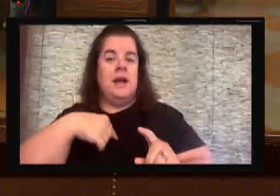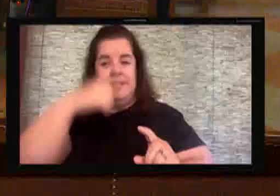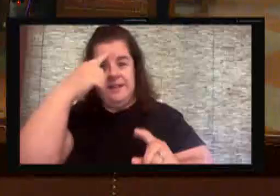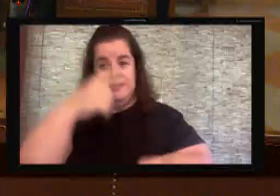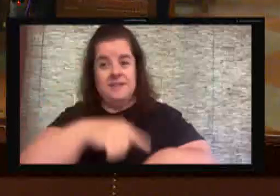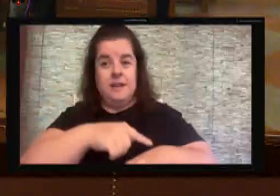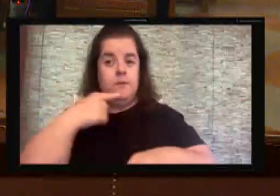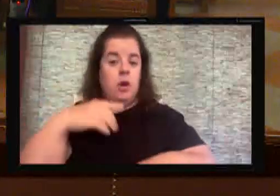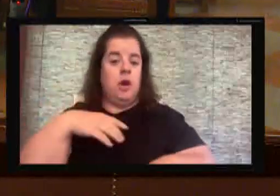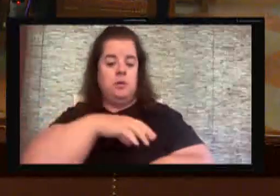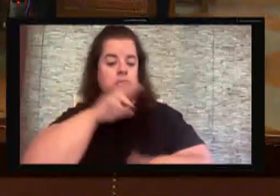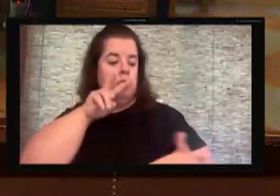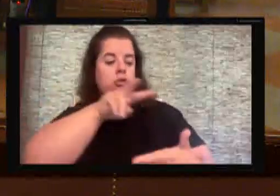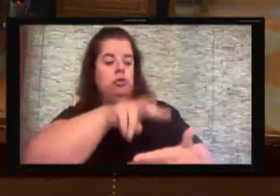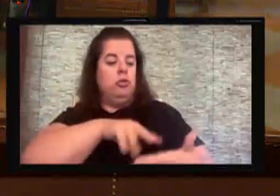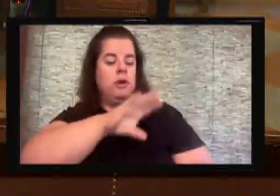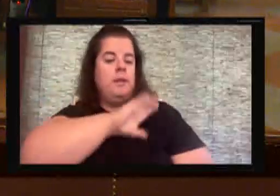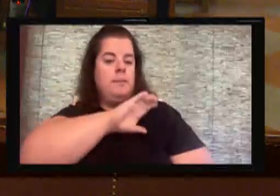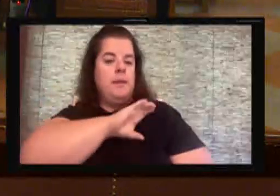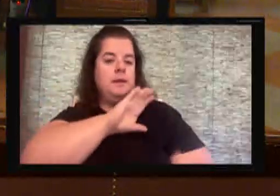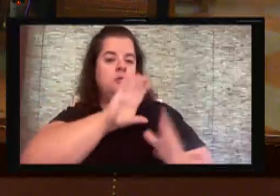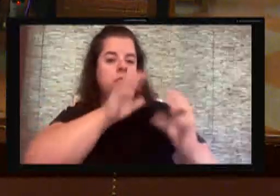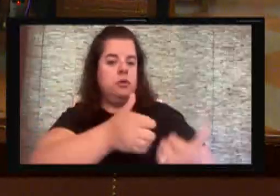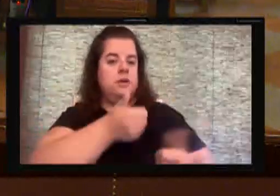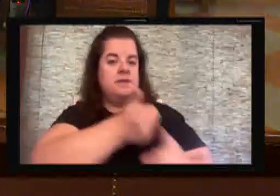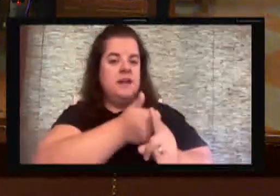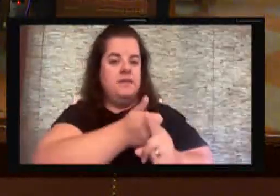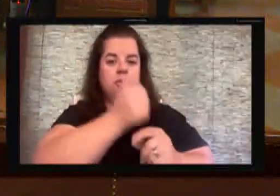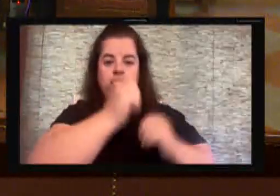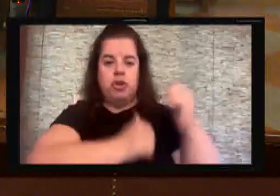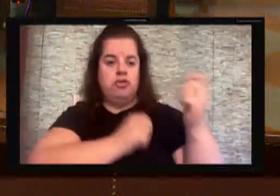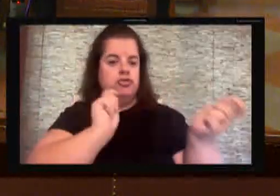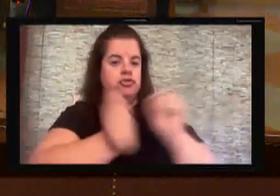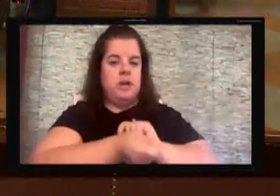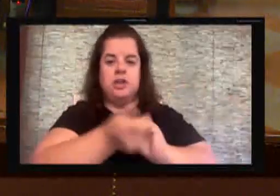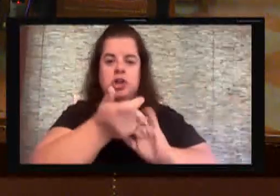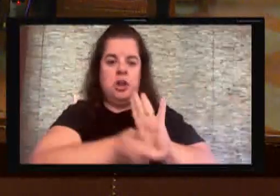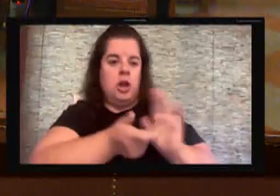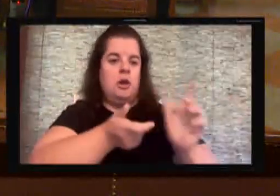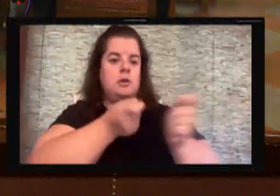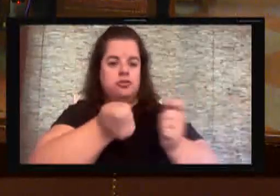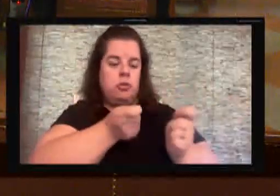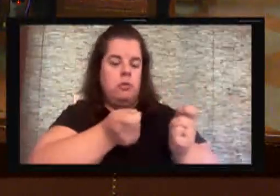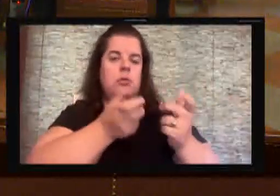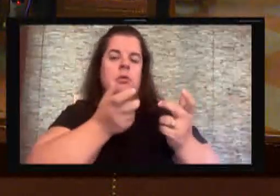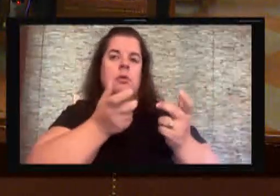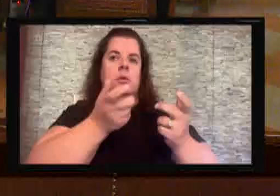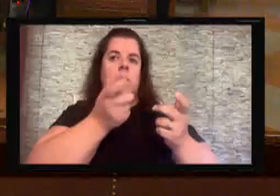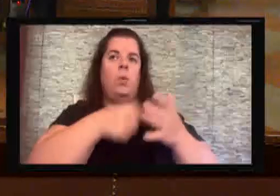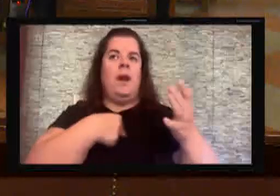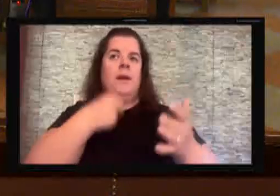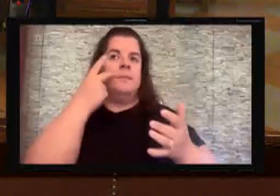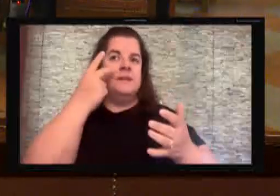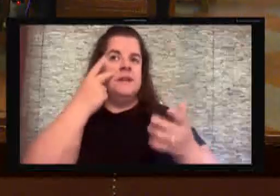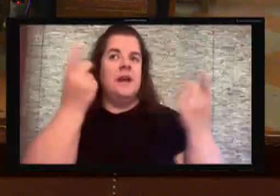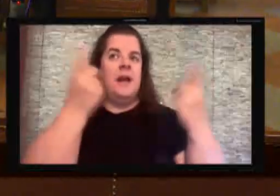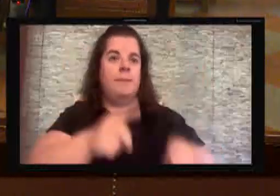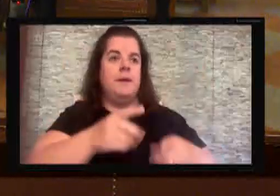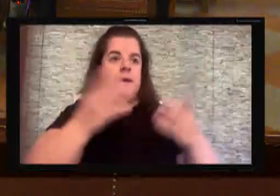the Bureau itself and restructure some of it ourselves legislatively. Because what I'm seeing happening